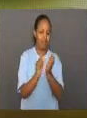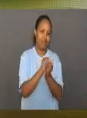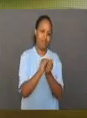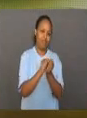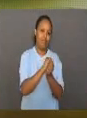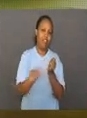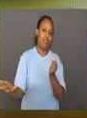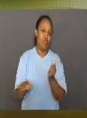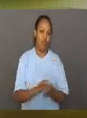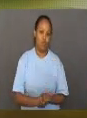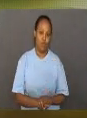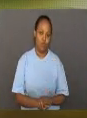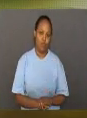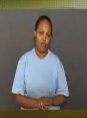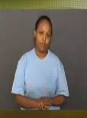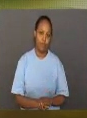eliminated.